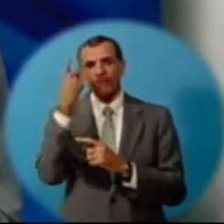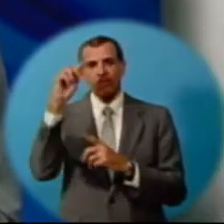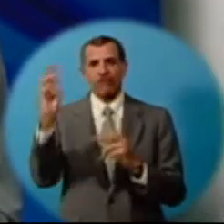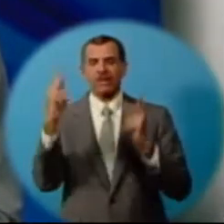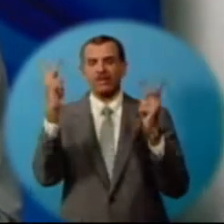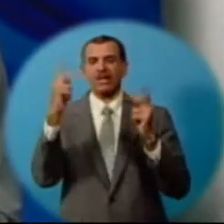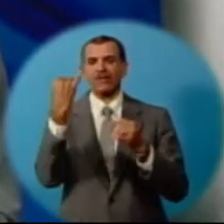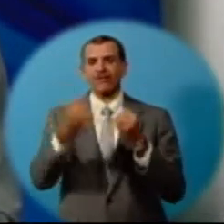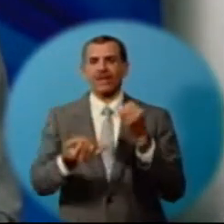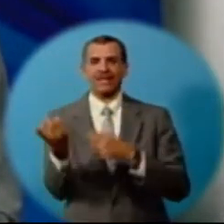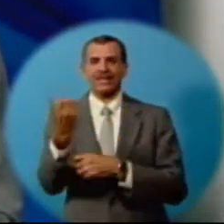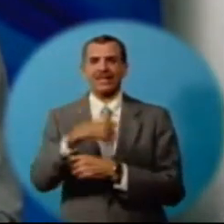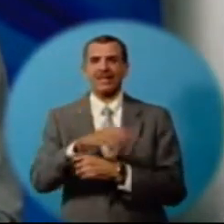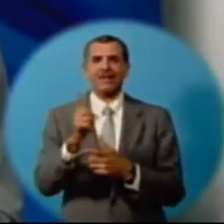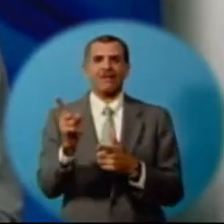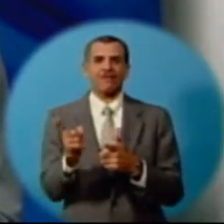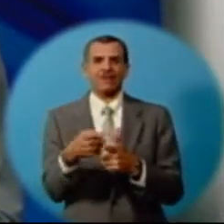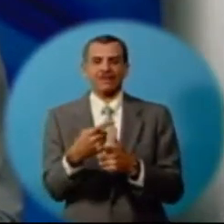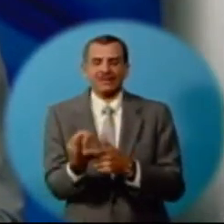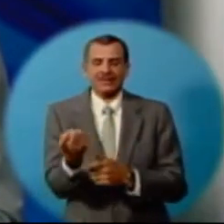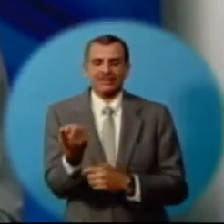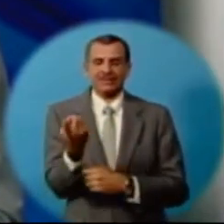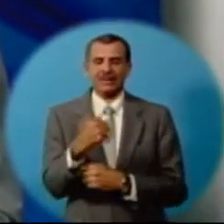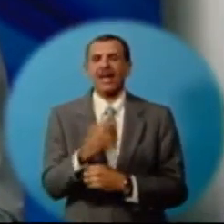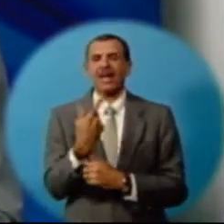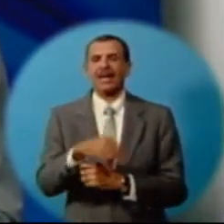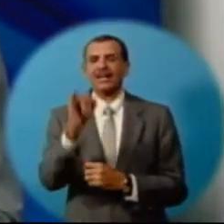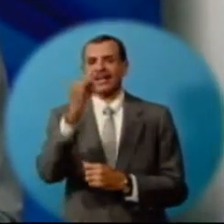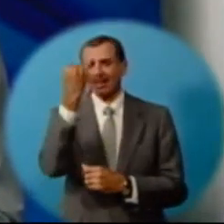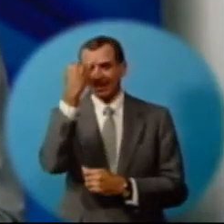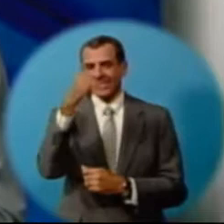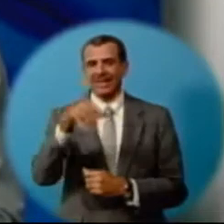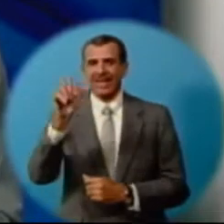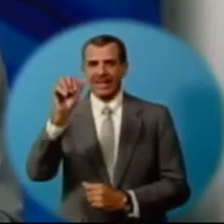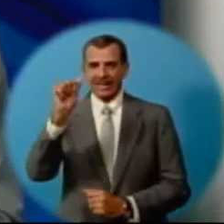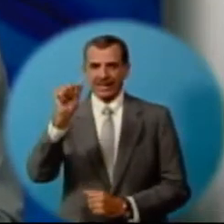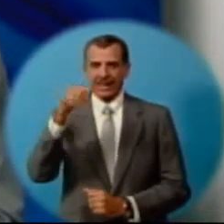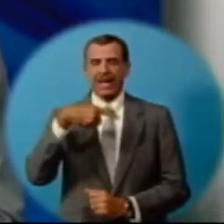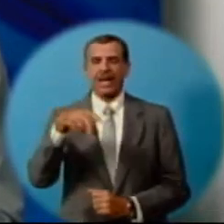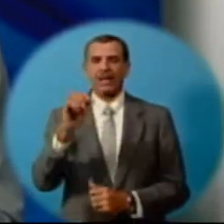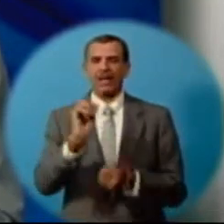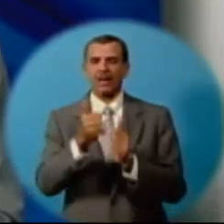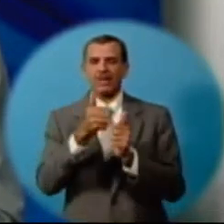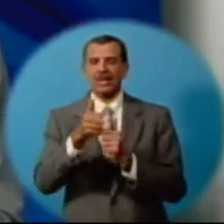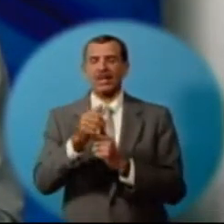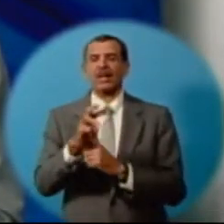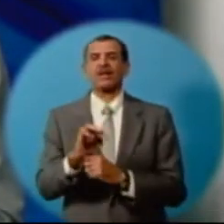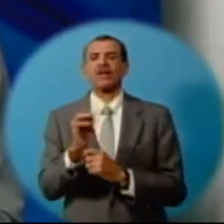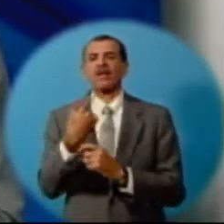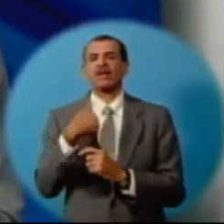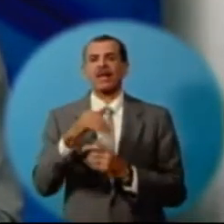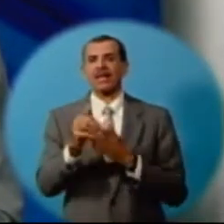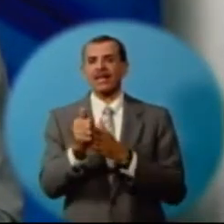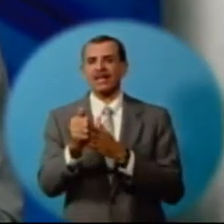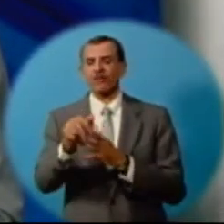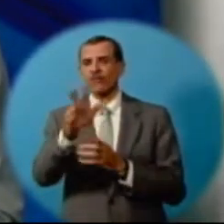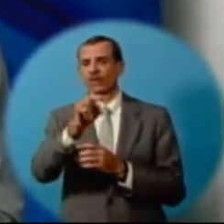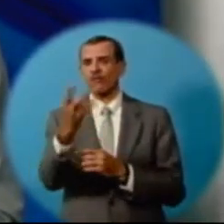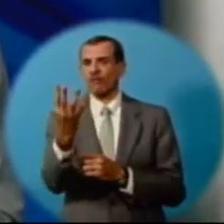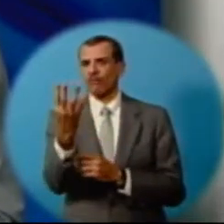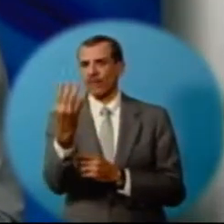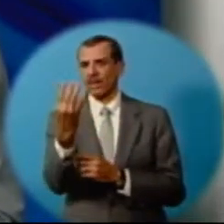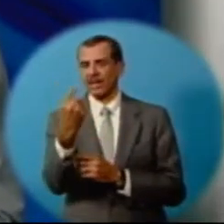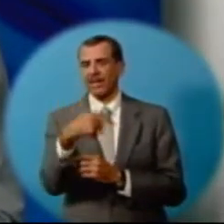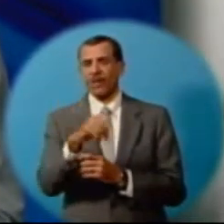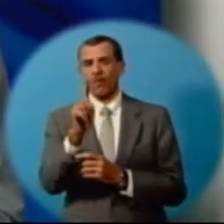the final day of their first-class game against host India A. Playing at Mysore, Windies A have an overall lead of 314,